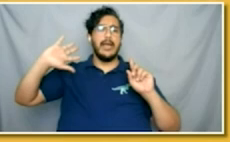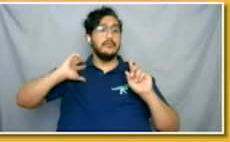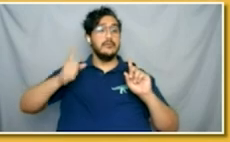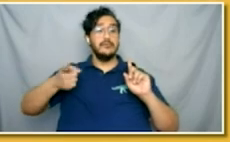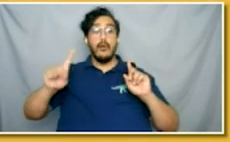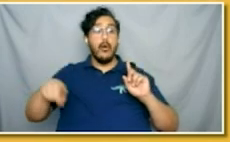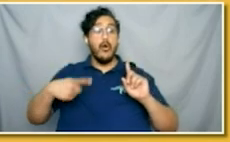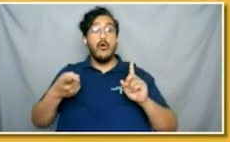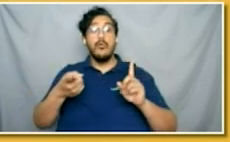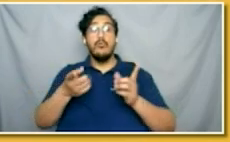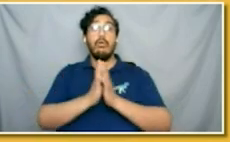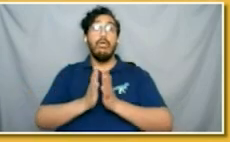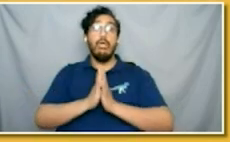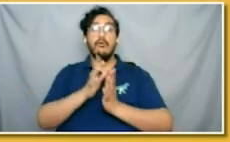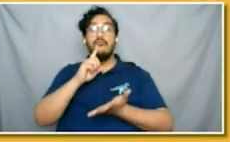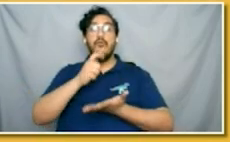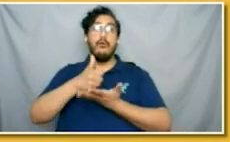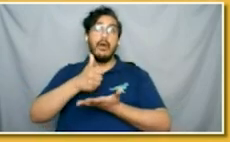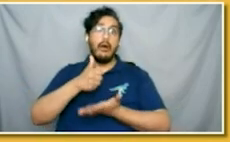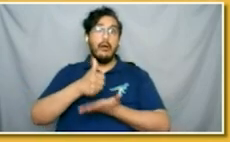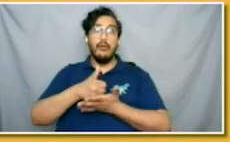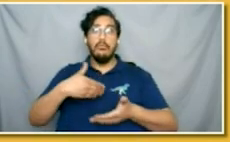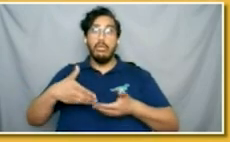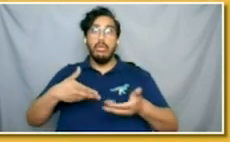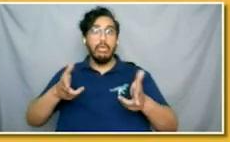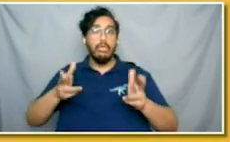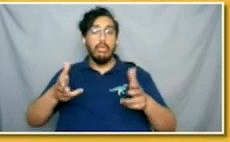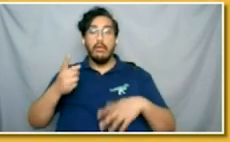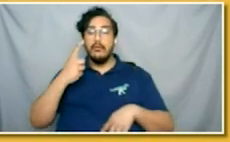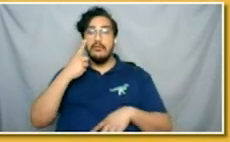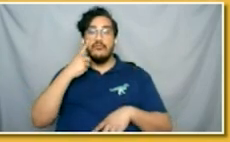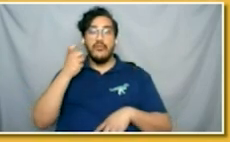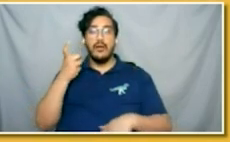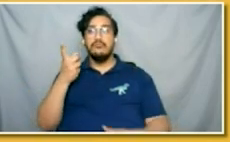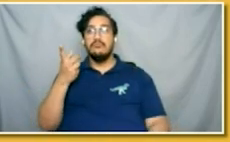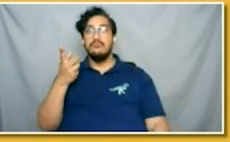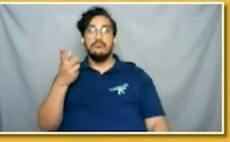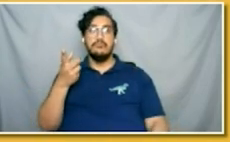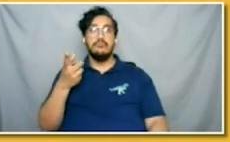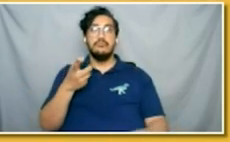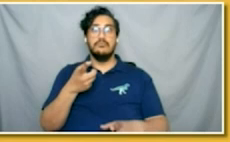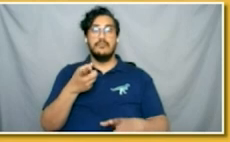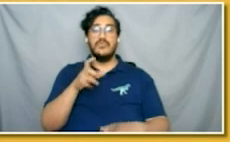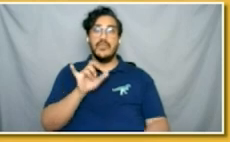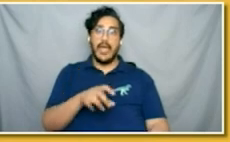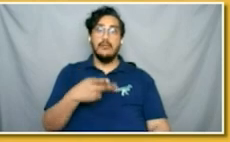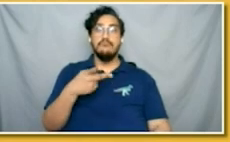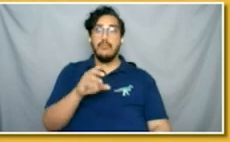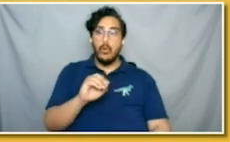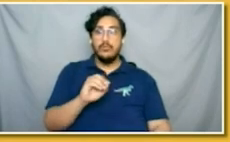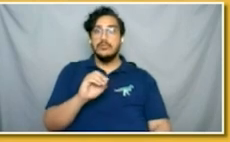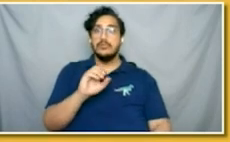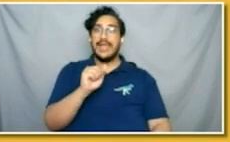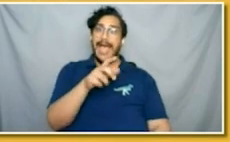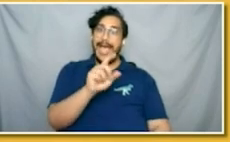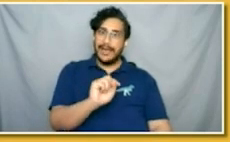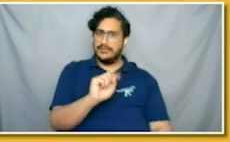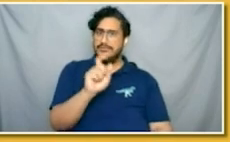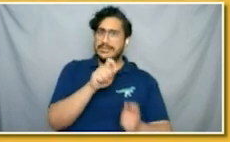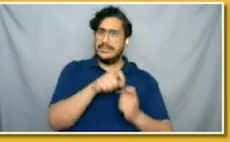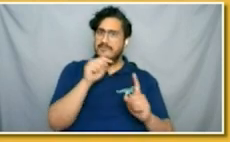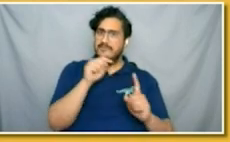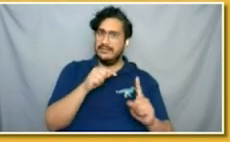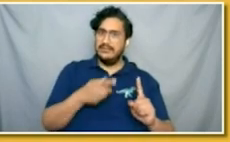earnest from, you know, these, you know, from the Postal Accountability and Enhancement Act specifically. And I'm